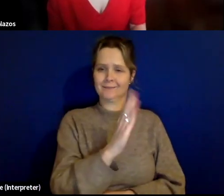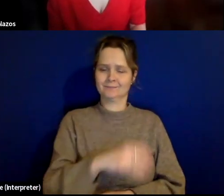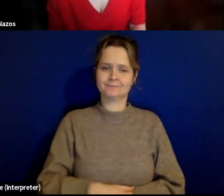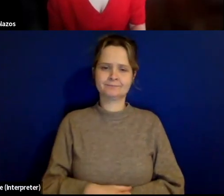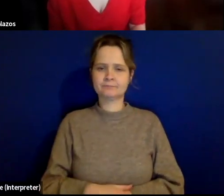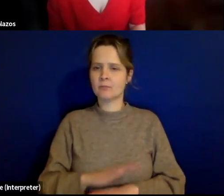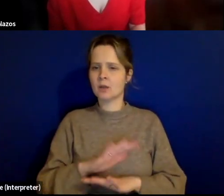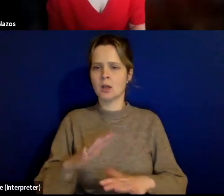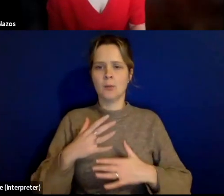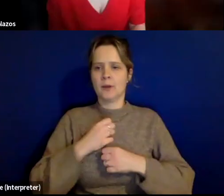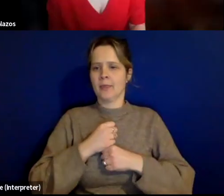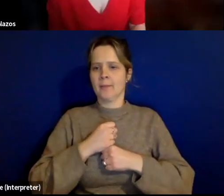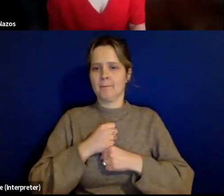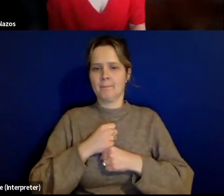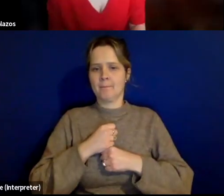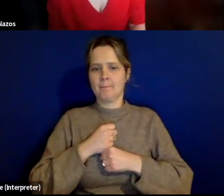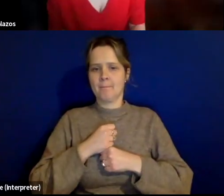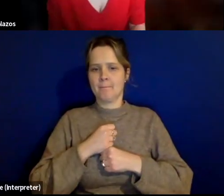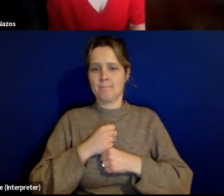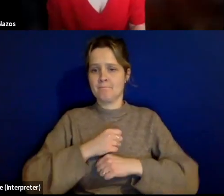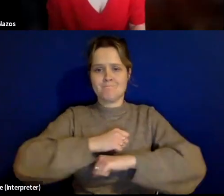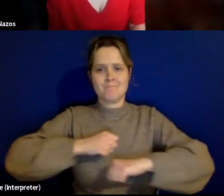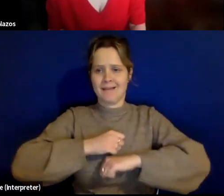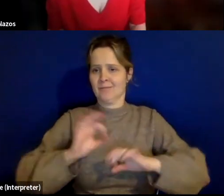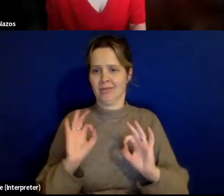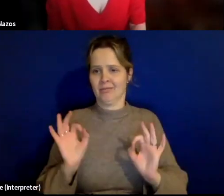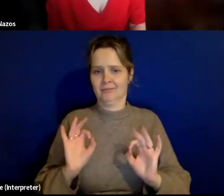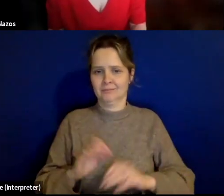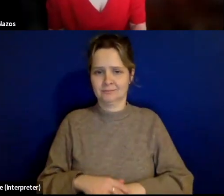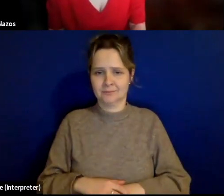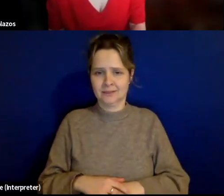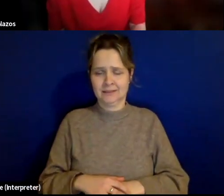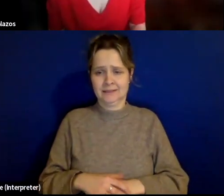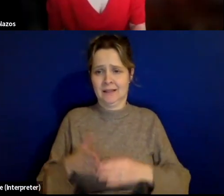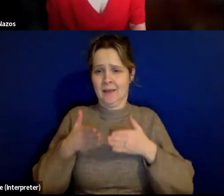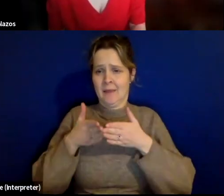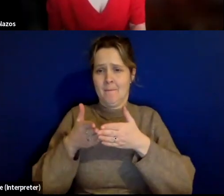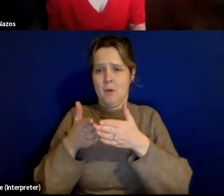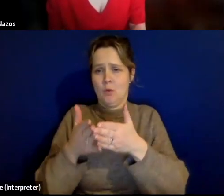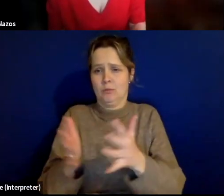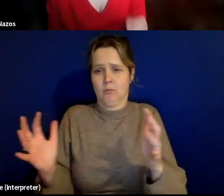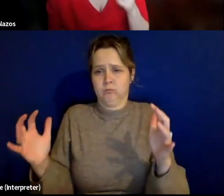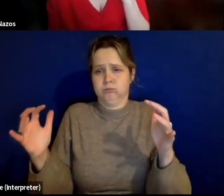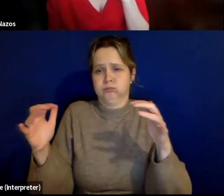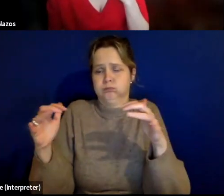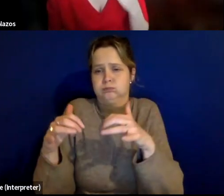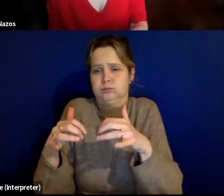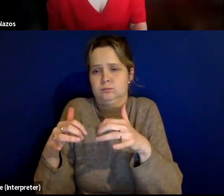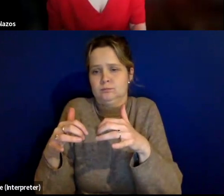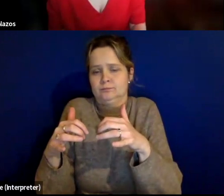Don't breathe. There's no room for it. There are too many of us in this